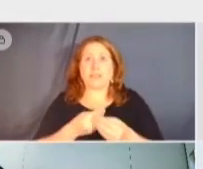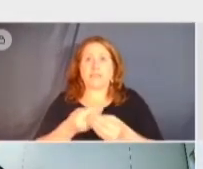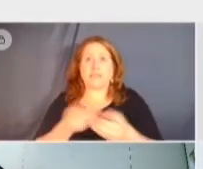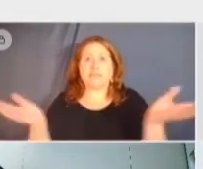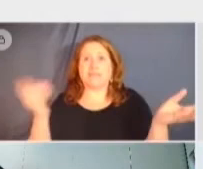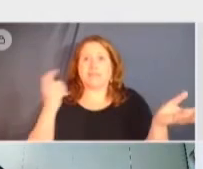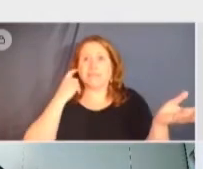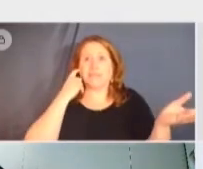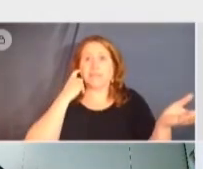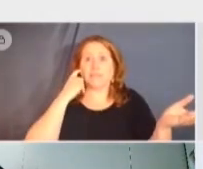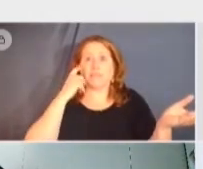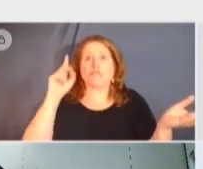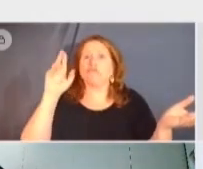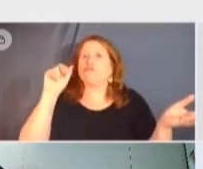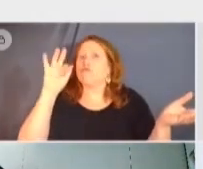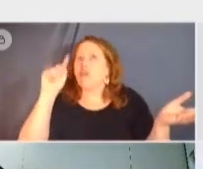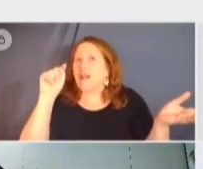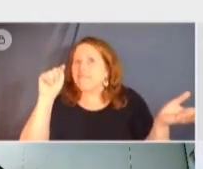several years ago